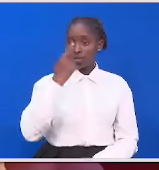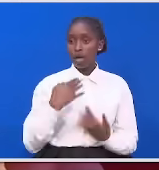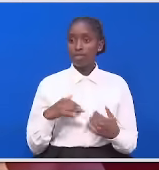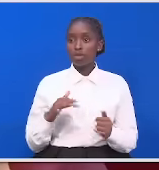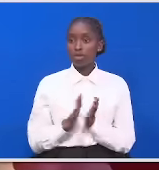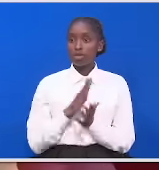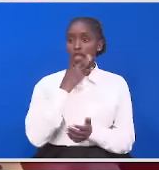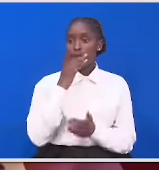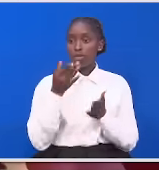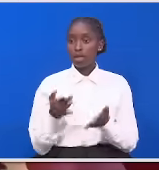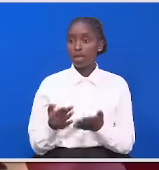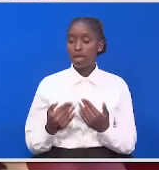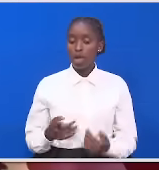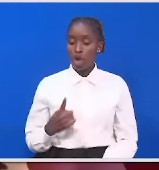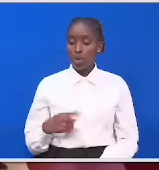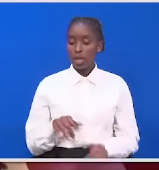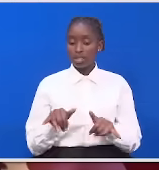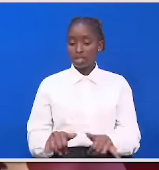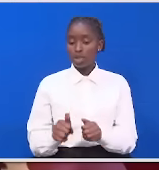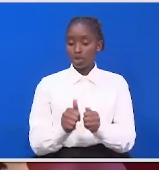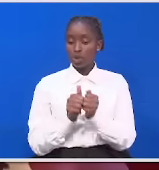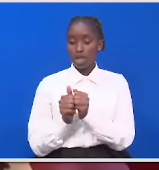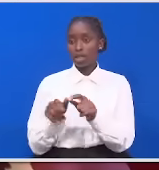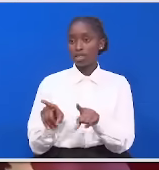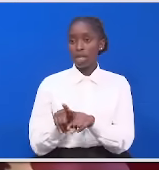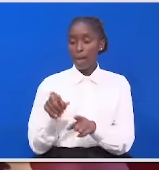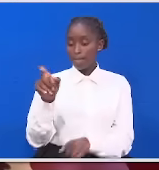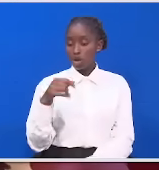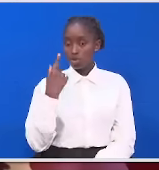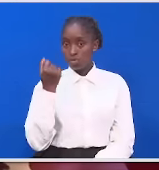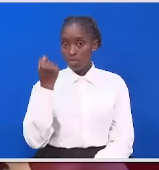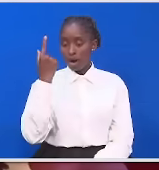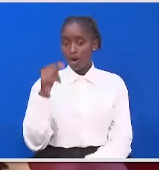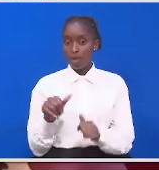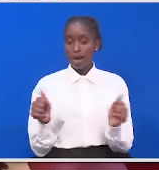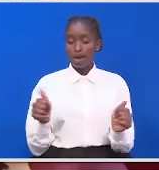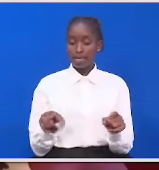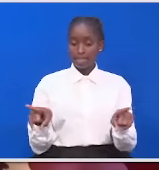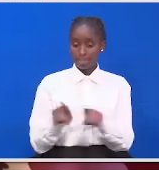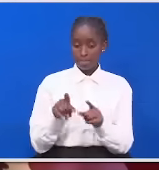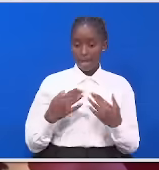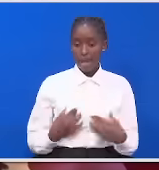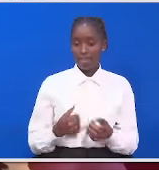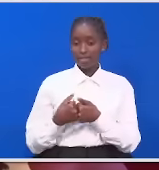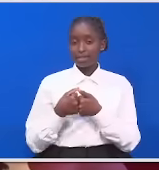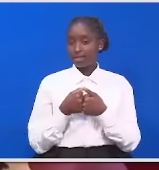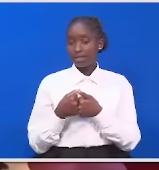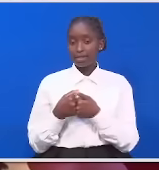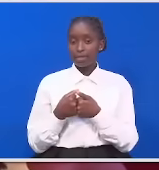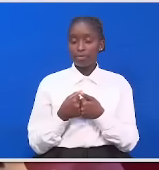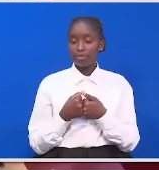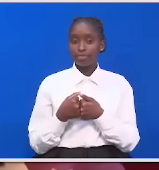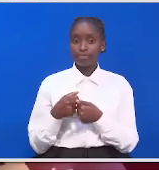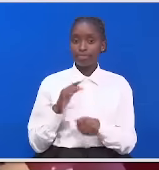Commandant, tumekuwa naye na ni mtu ananielewa sana, hata yeye amepitia challenges